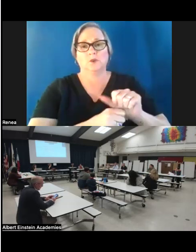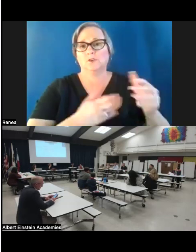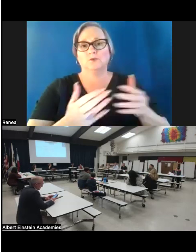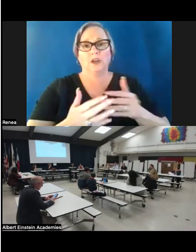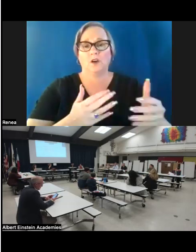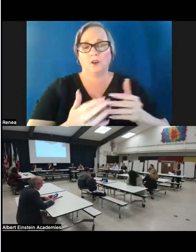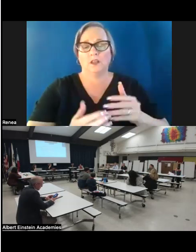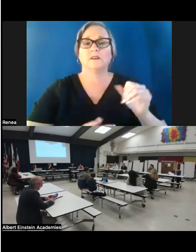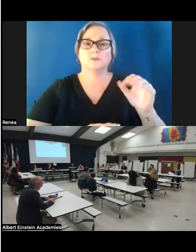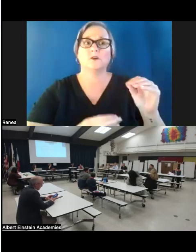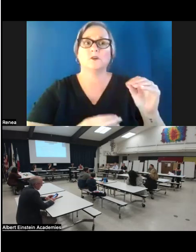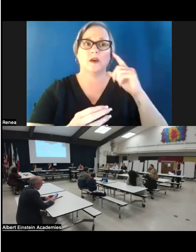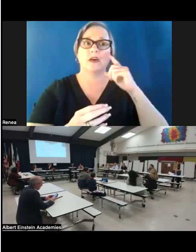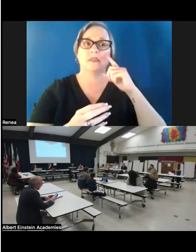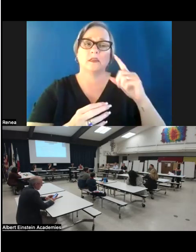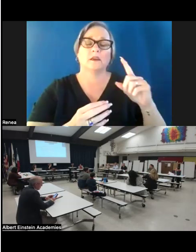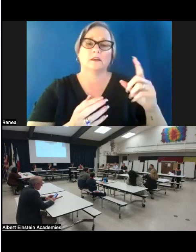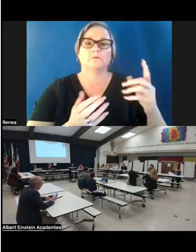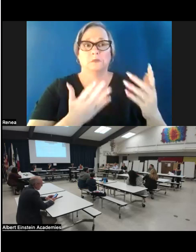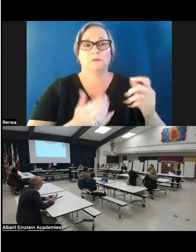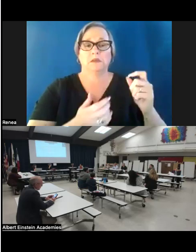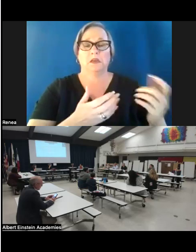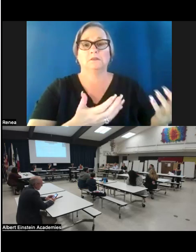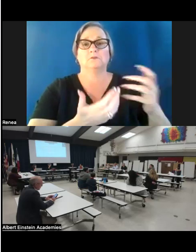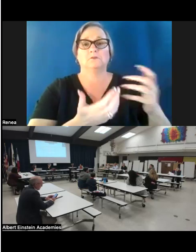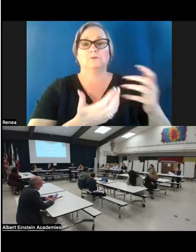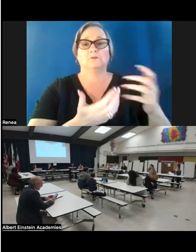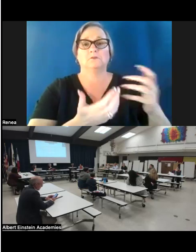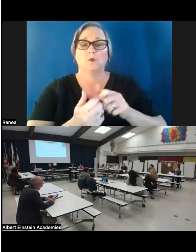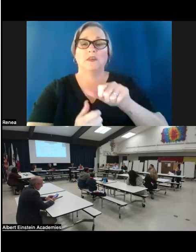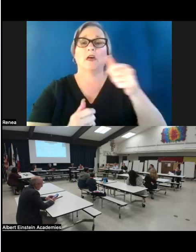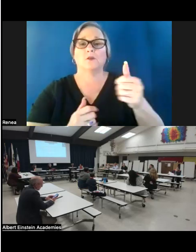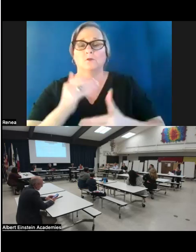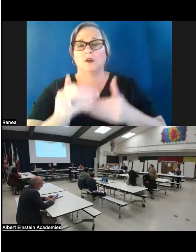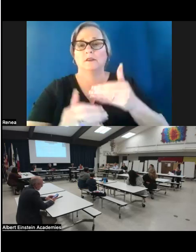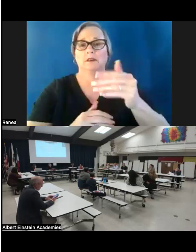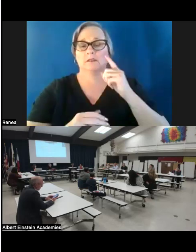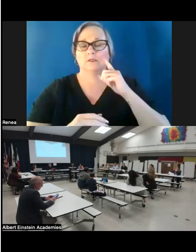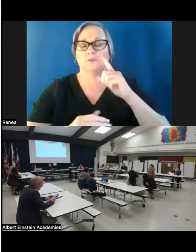other processes, cycle of improvement processes at our school, including the most recent loss visit.